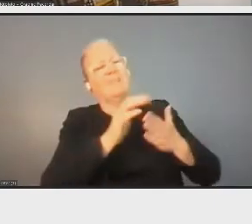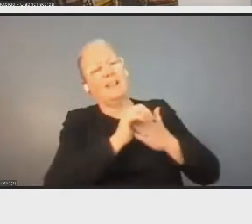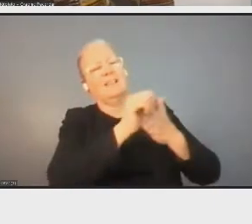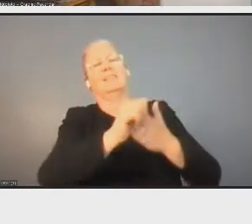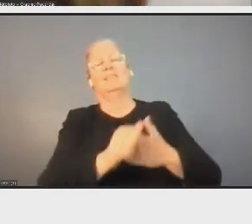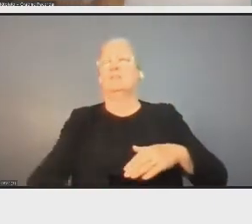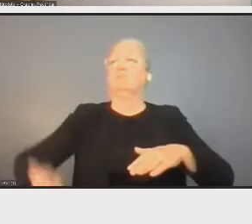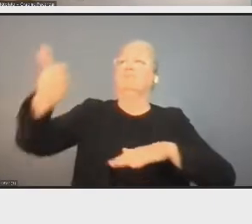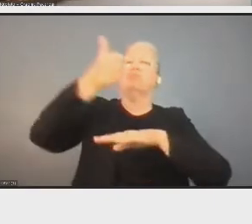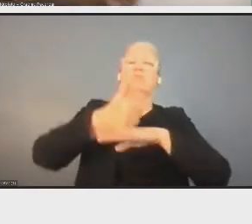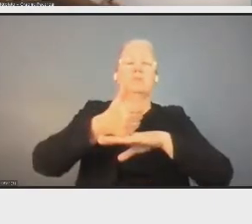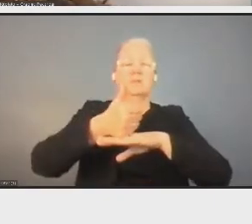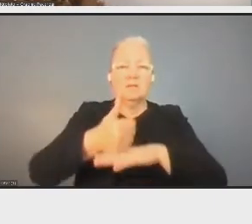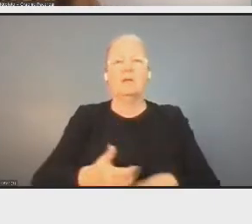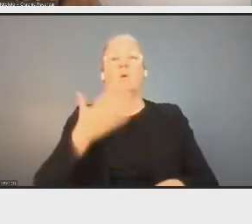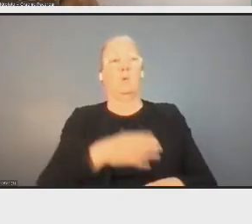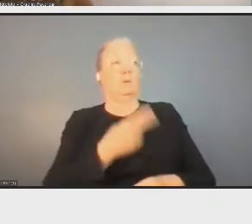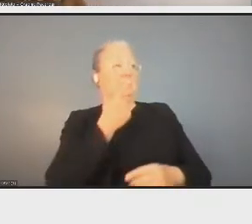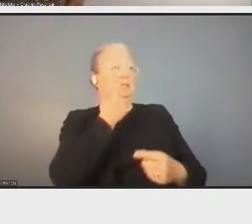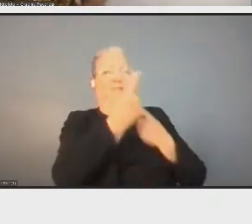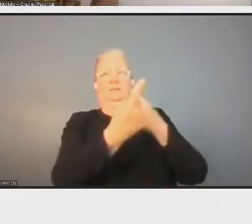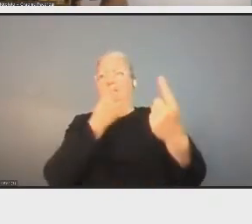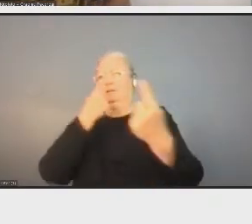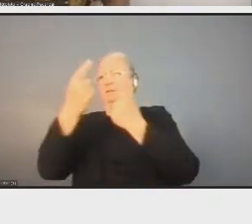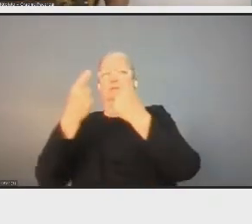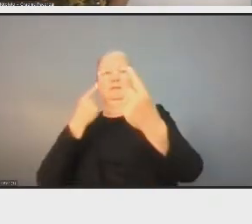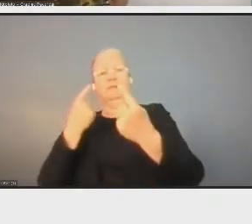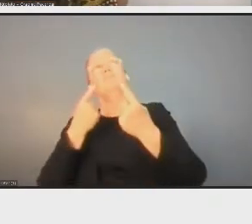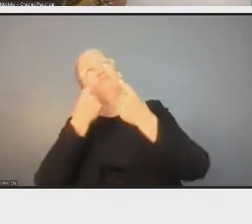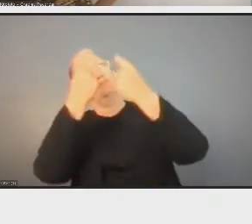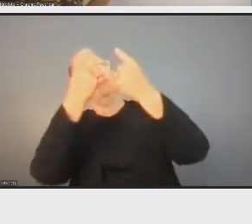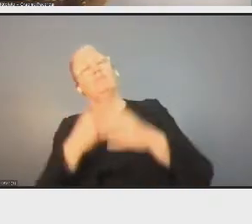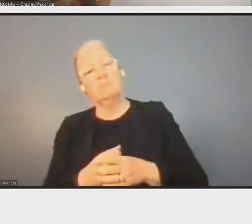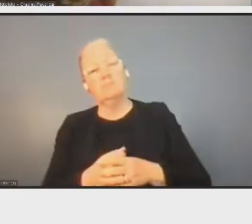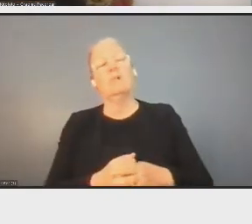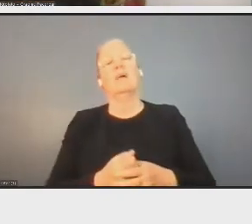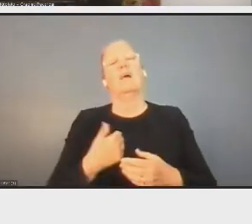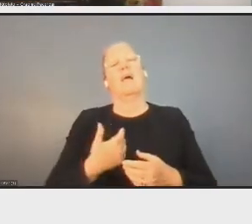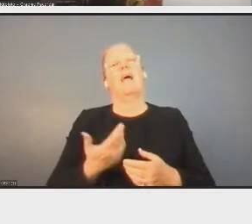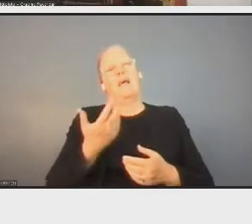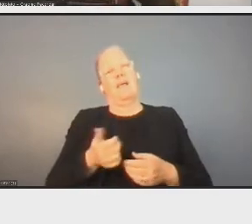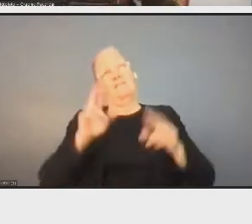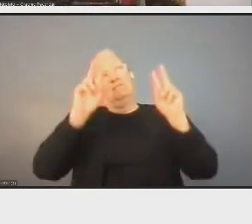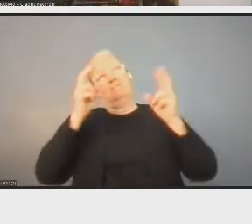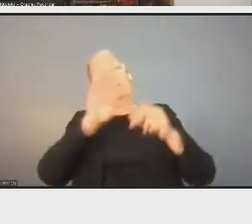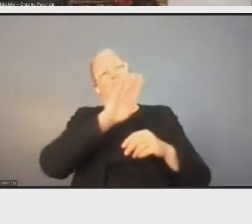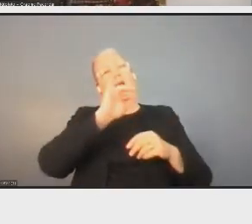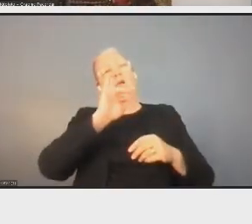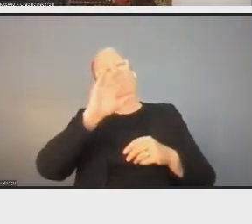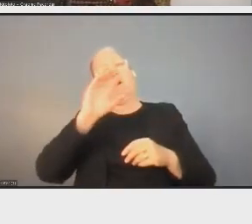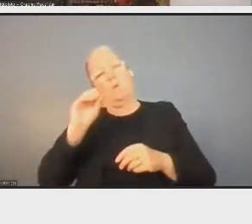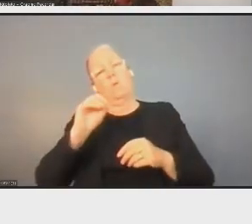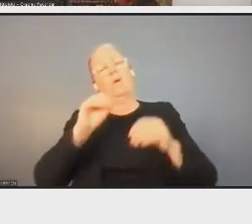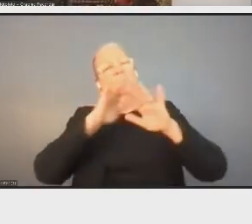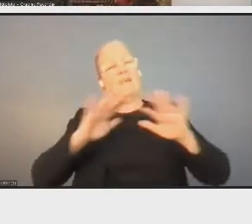systematically are there, and we are putting inside the topics of biodiversity and our role and the solutions